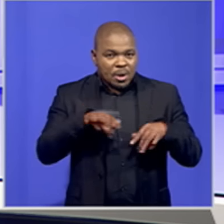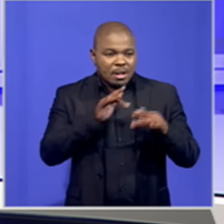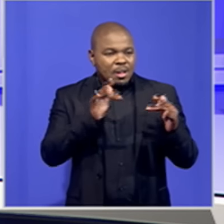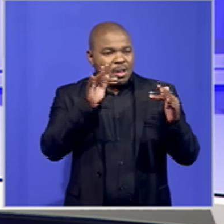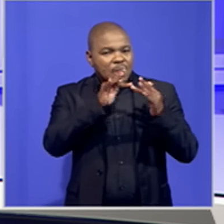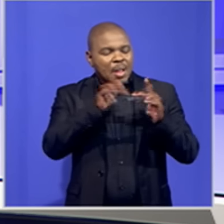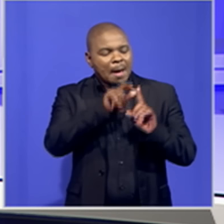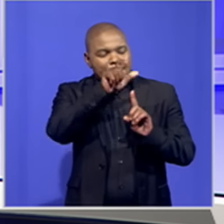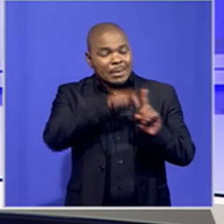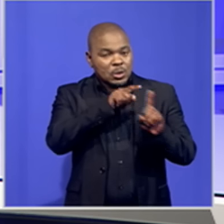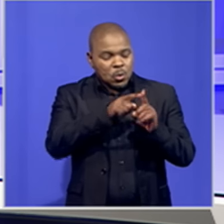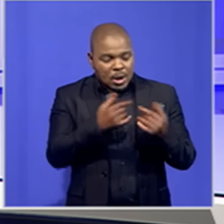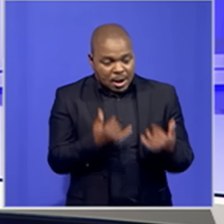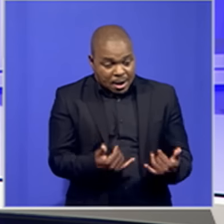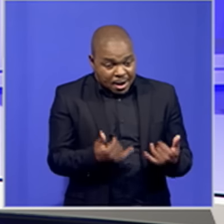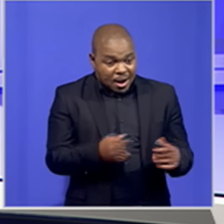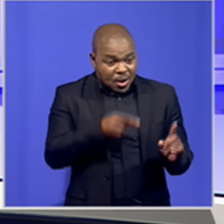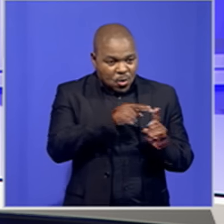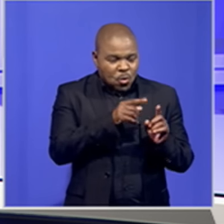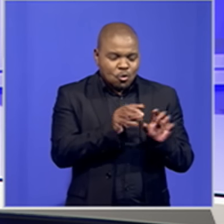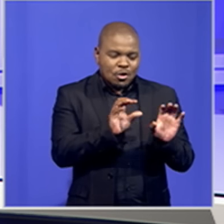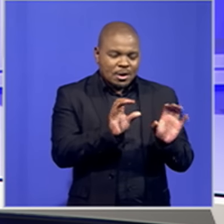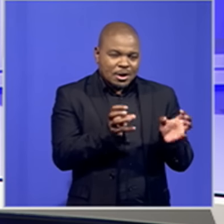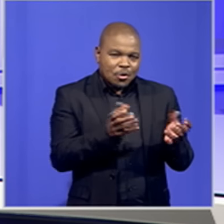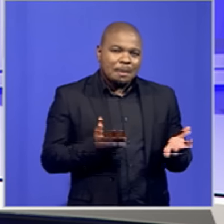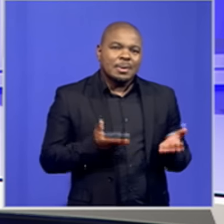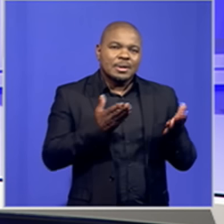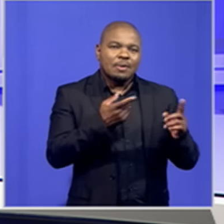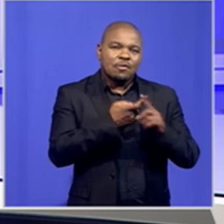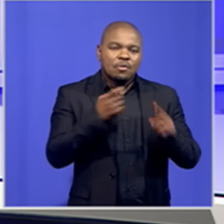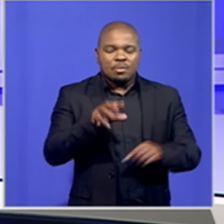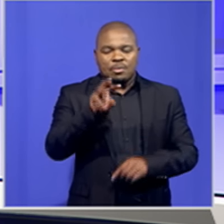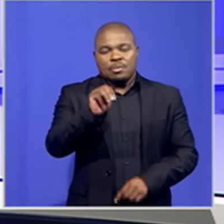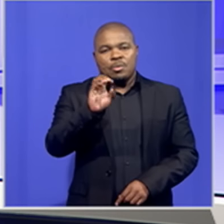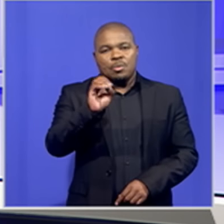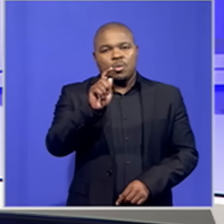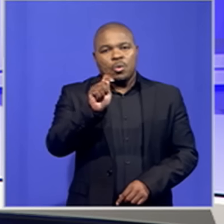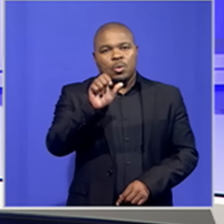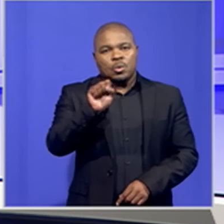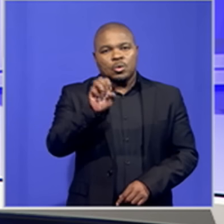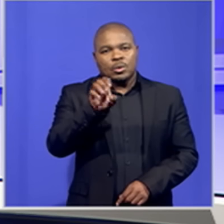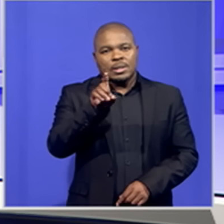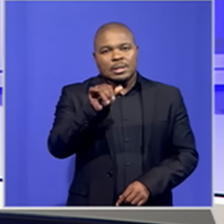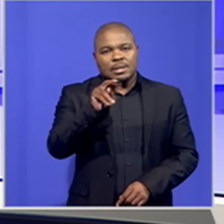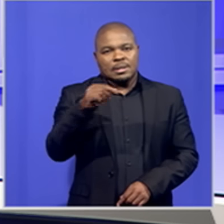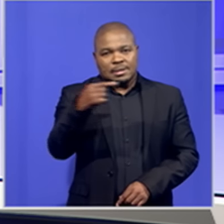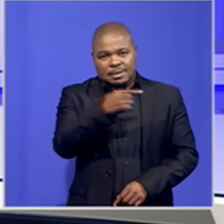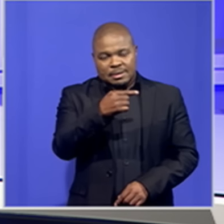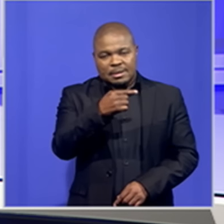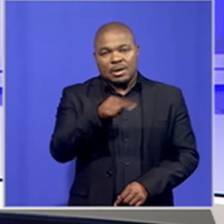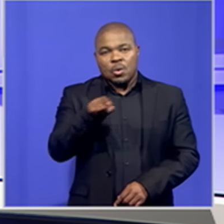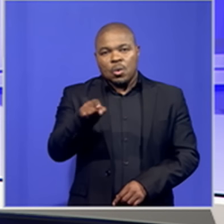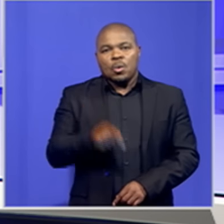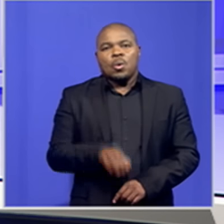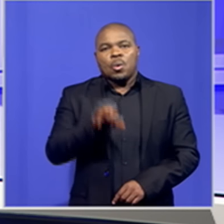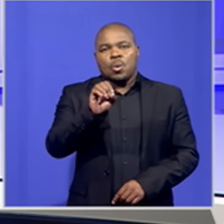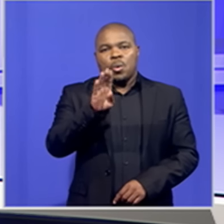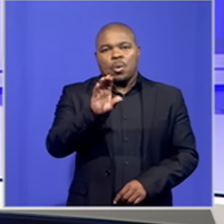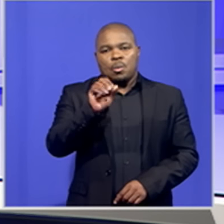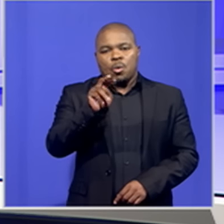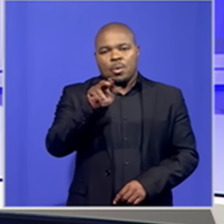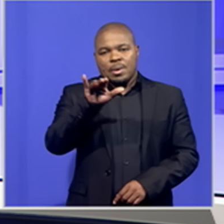le o mongwe wa bagasi ba ileng goreng ke ba sealemoya wa Motsweding FM o bonye Nelicious Mururi mme o bonye ke